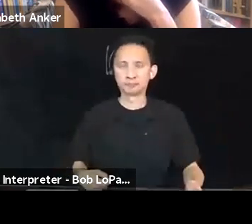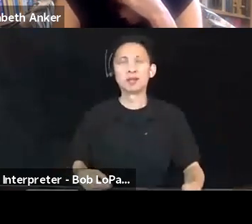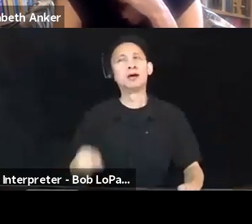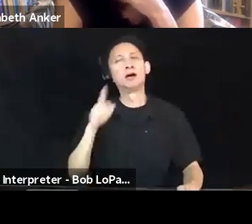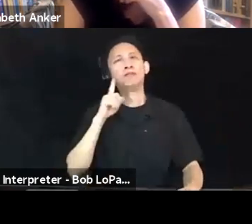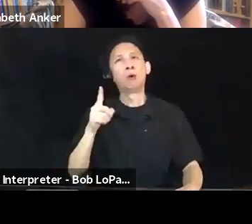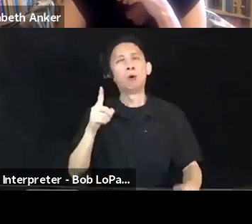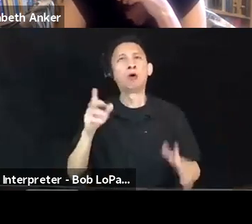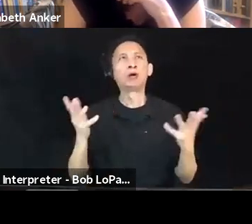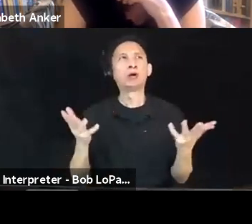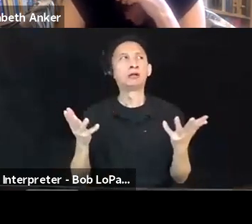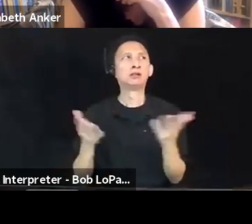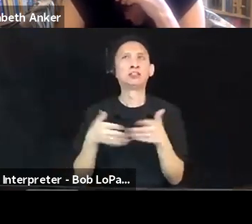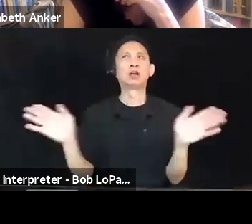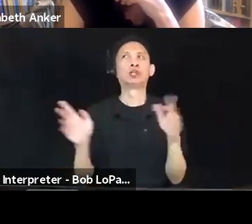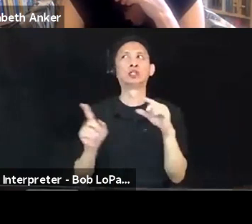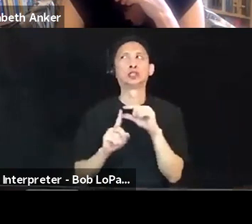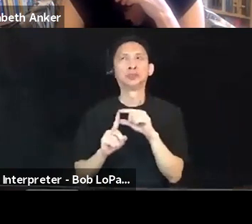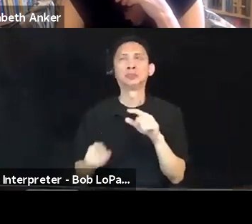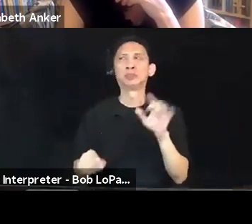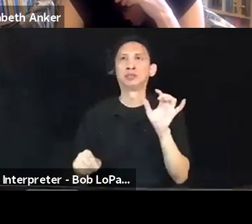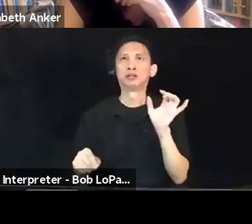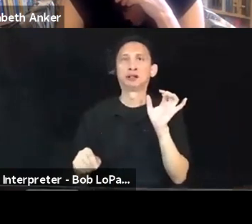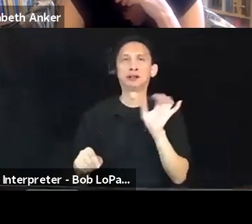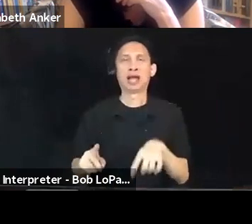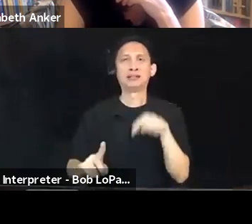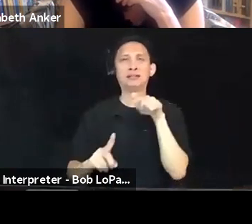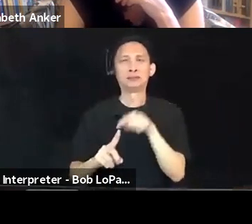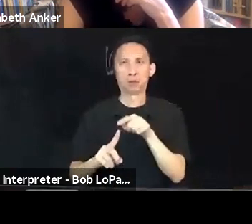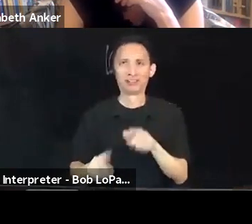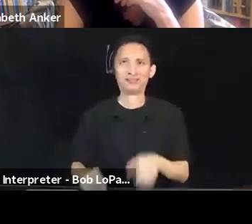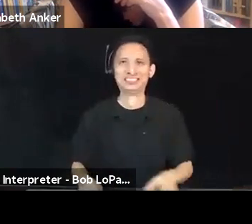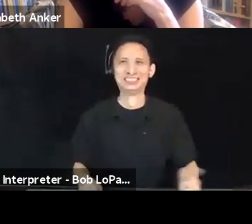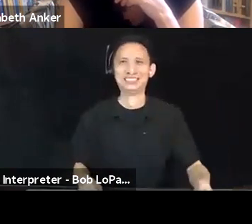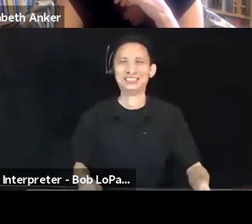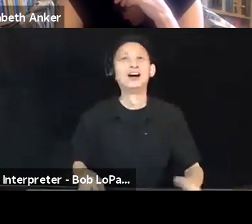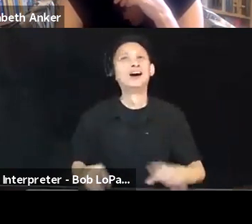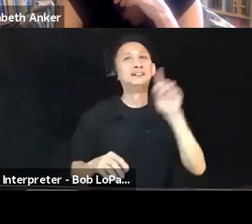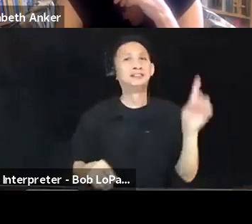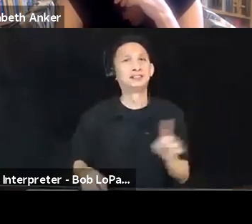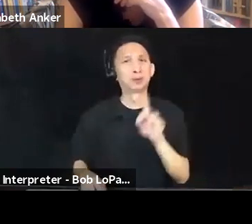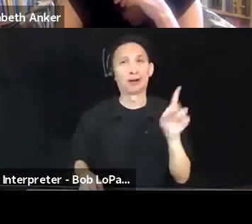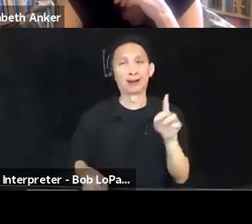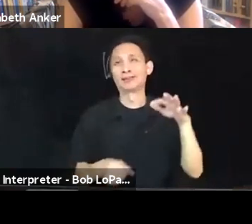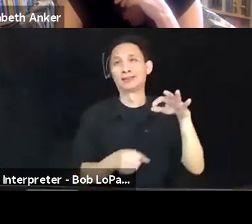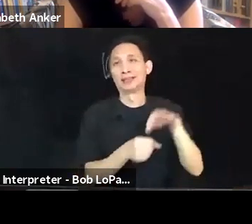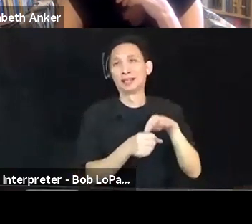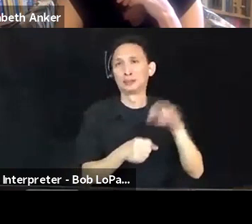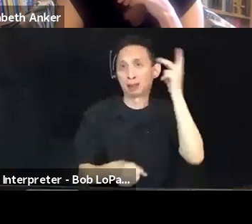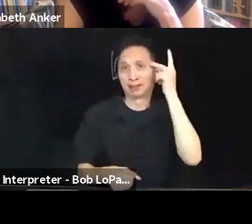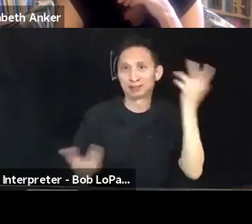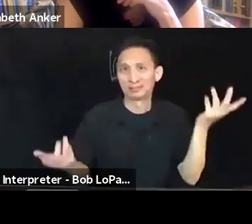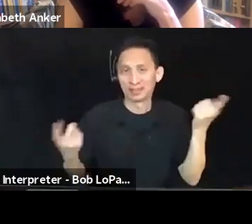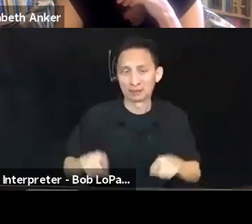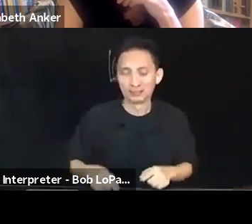terms, that seems to be just a central feature of democratic competition, right? And electoral politics.